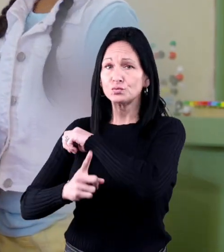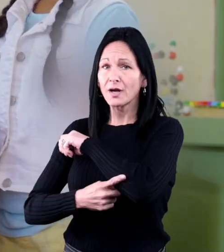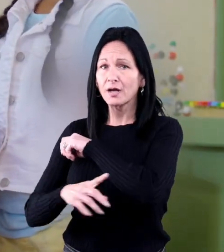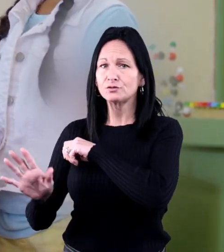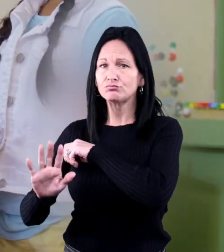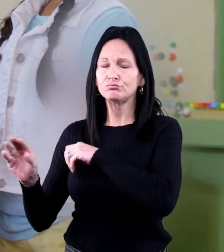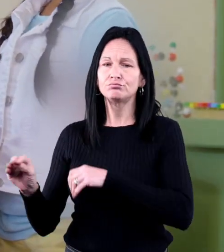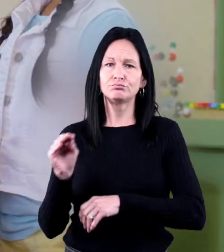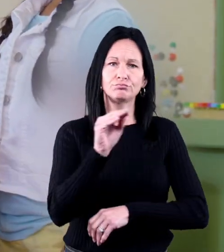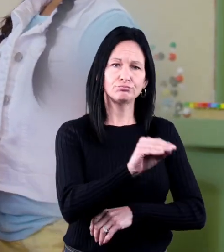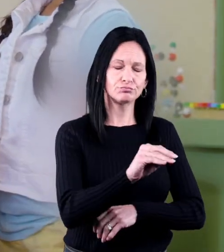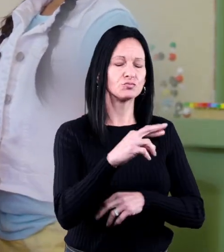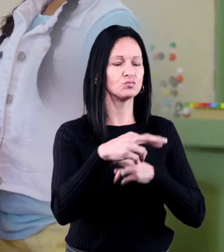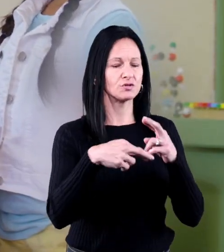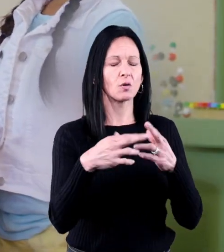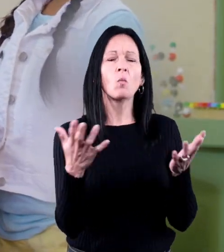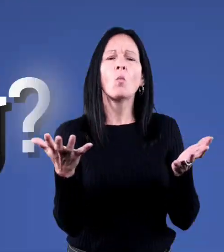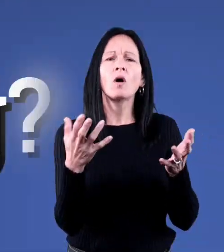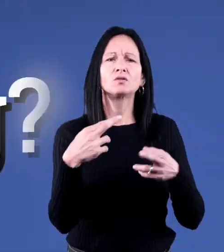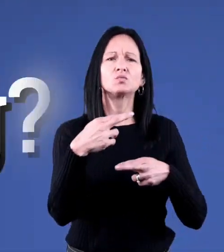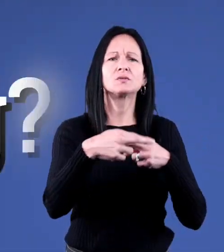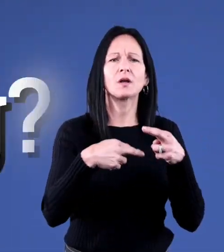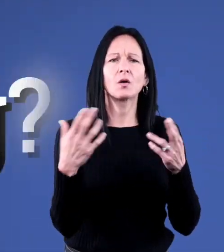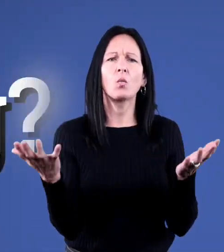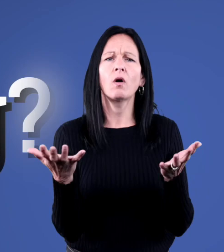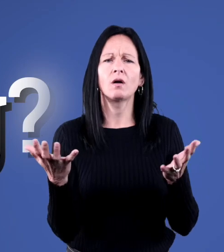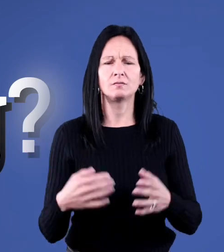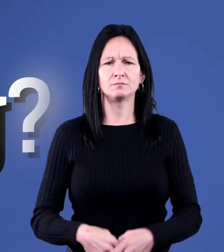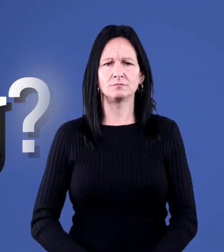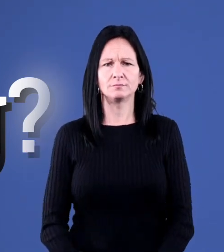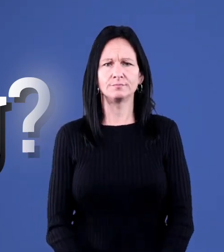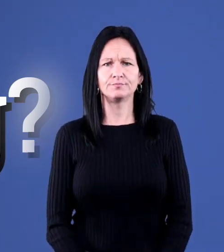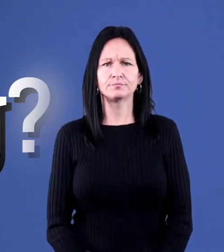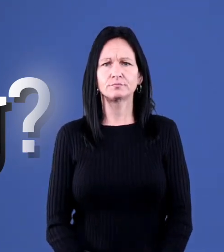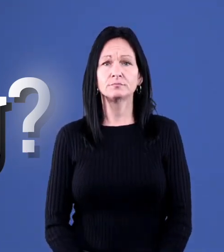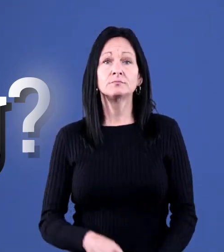throwing them into the trash. But what is recycling?